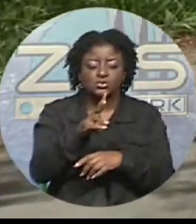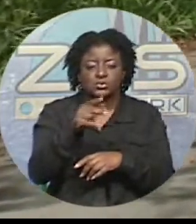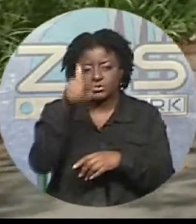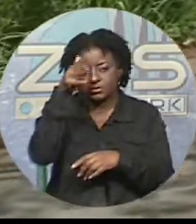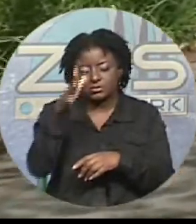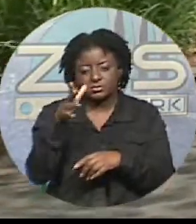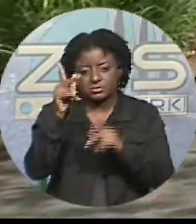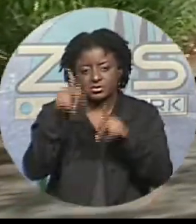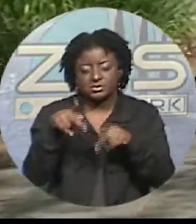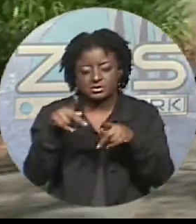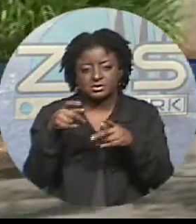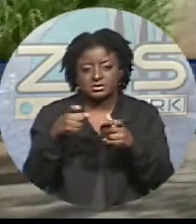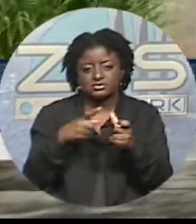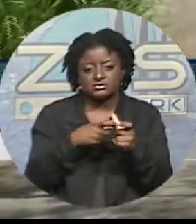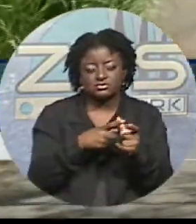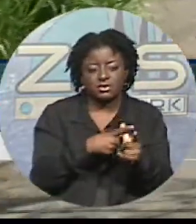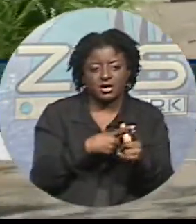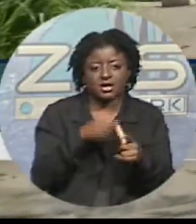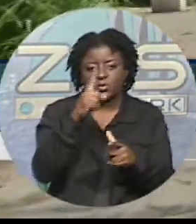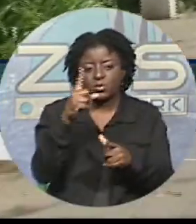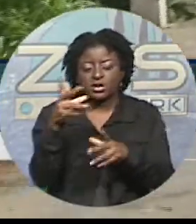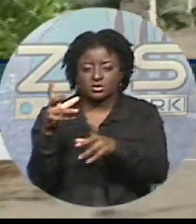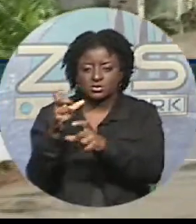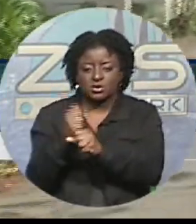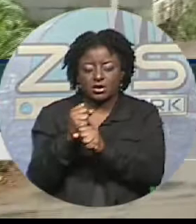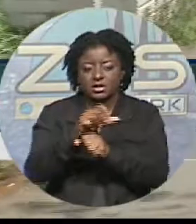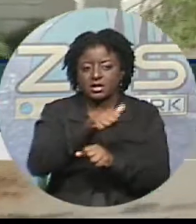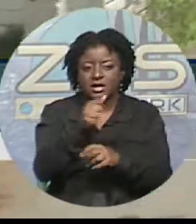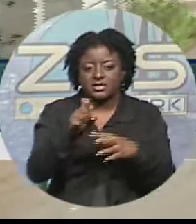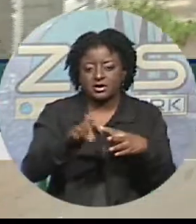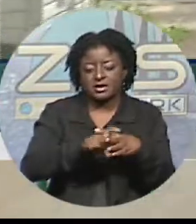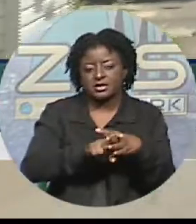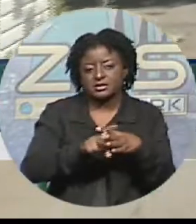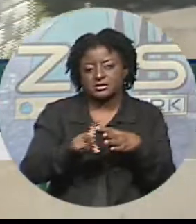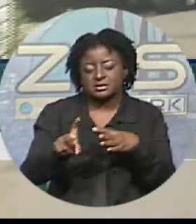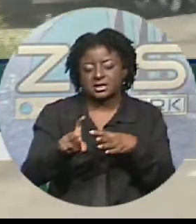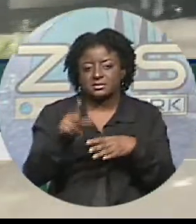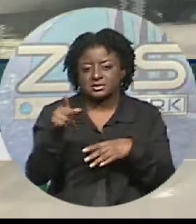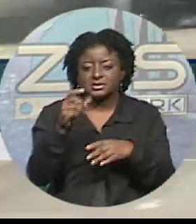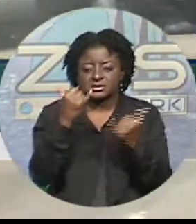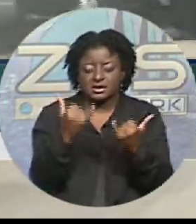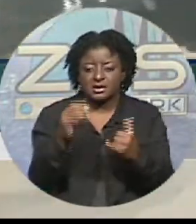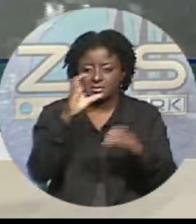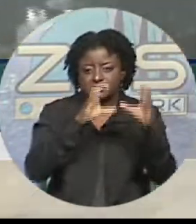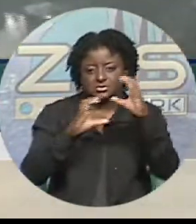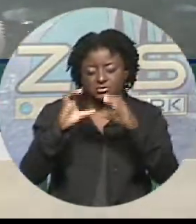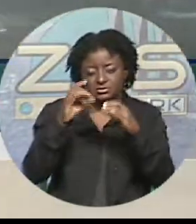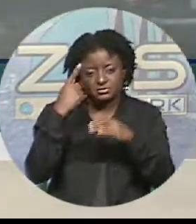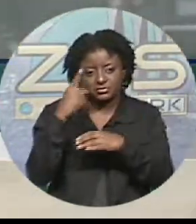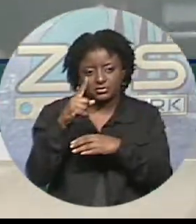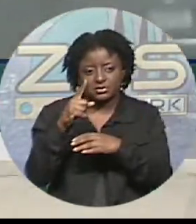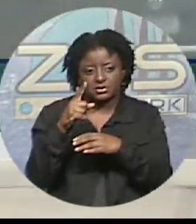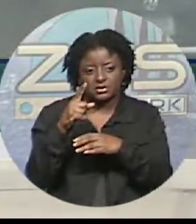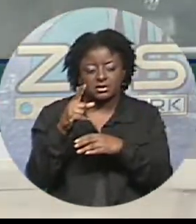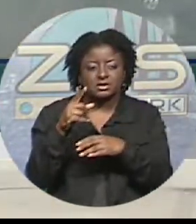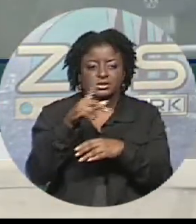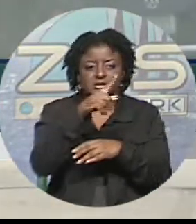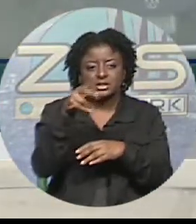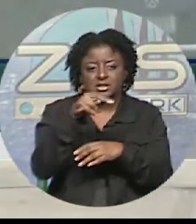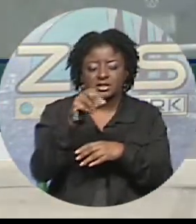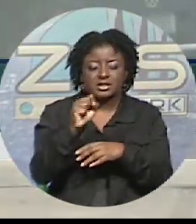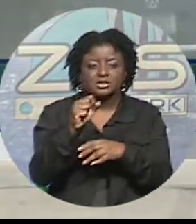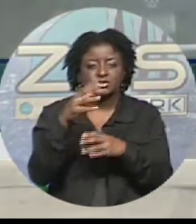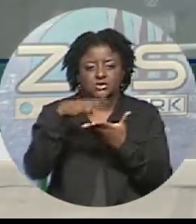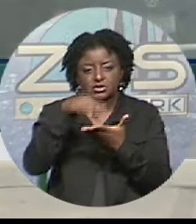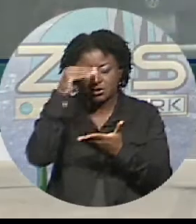foot. One was caught and the other escaped. He is now being sought. A check of Fort Finn Castle today, ZNS News learned